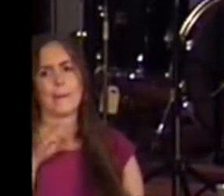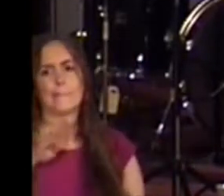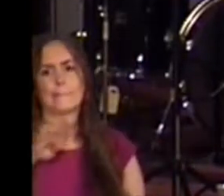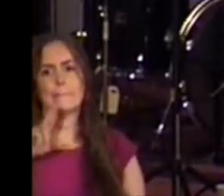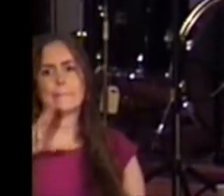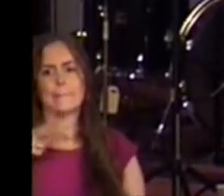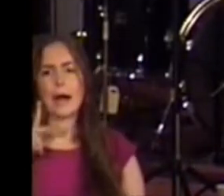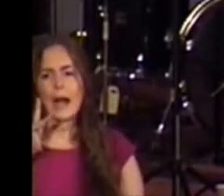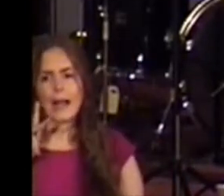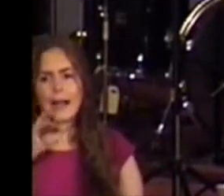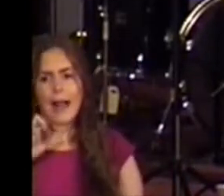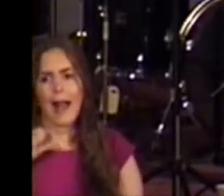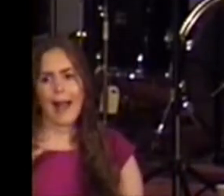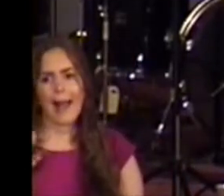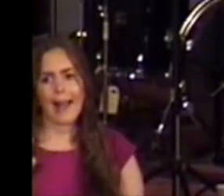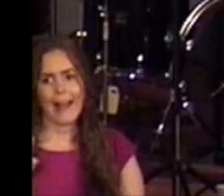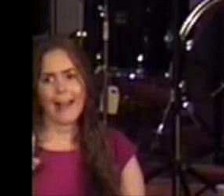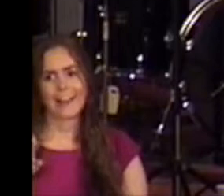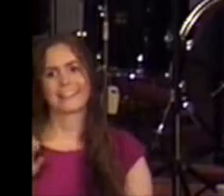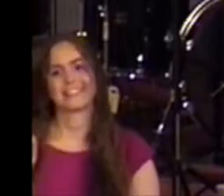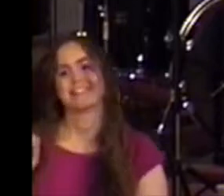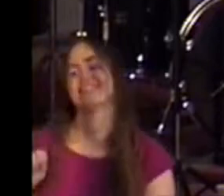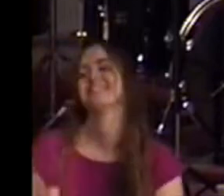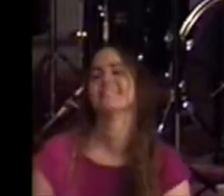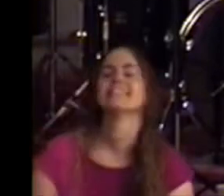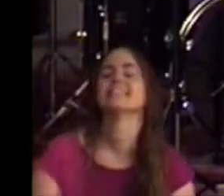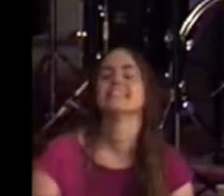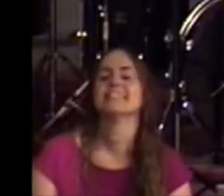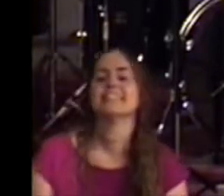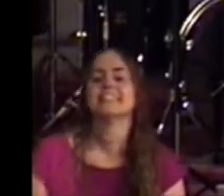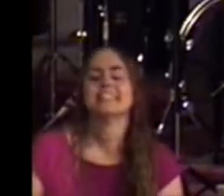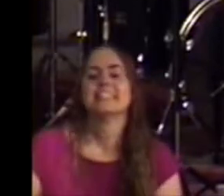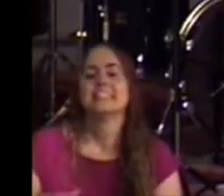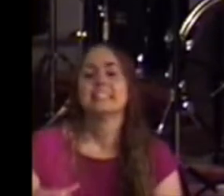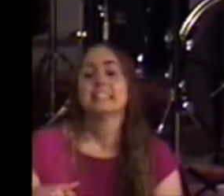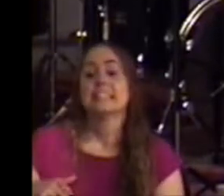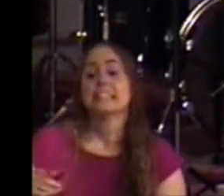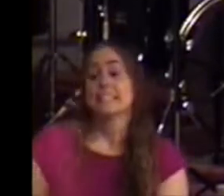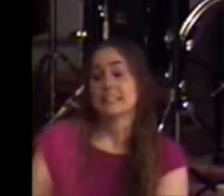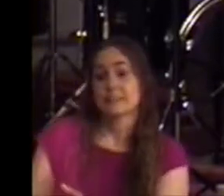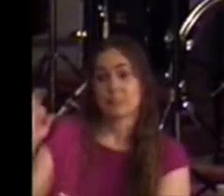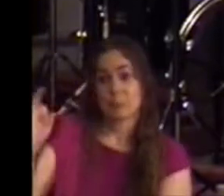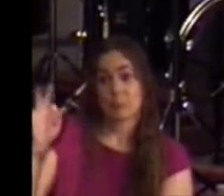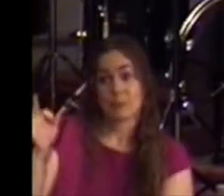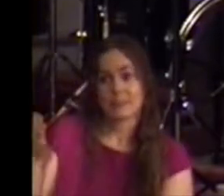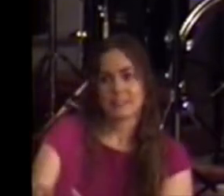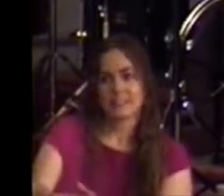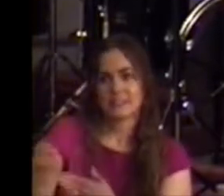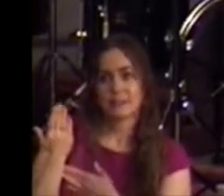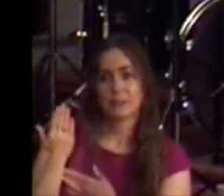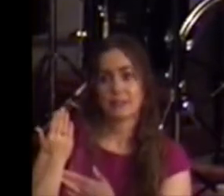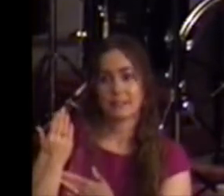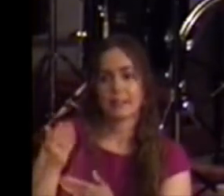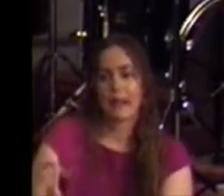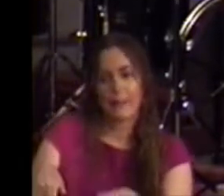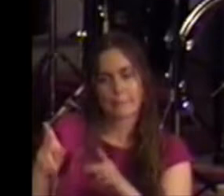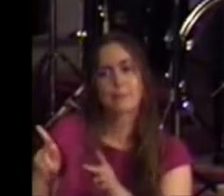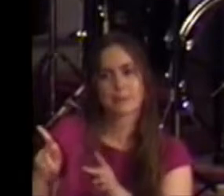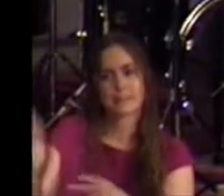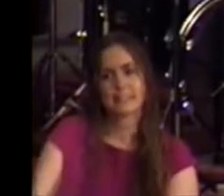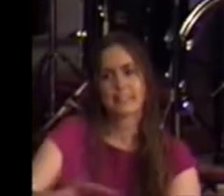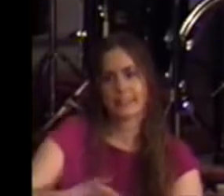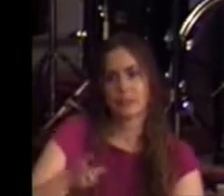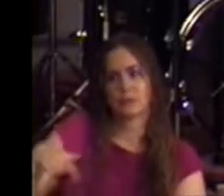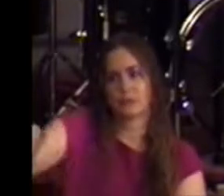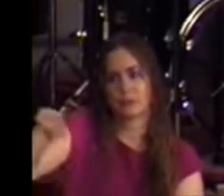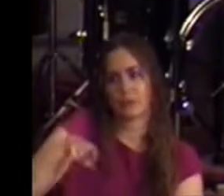Ohio State University. That's okay. Right, yeah. But he's going to be bringing the word to us this morning, and I just wanted to take this opportunity to introduce you to him. Many